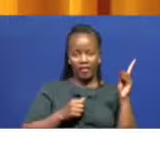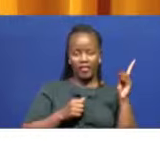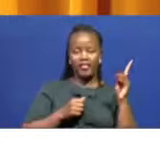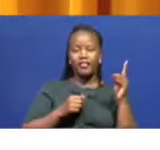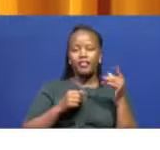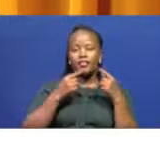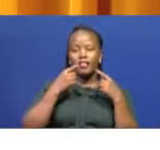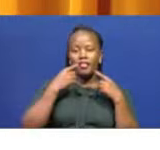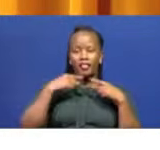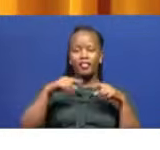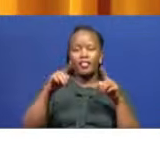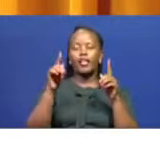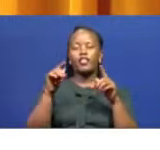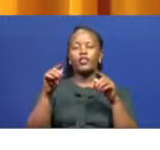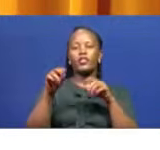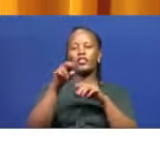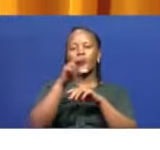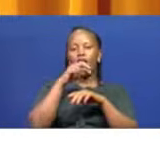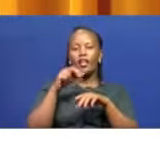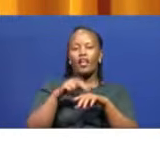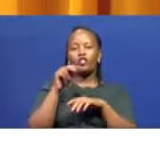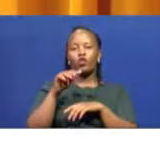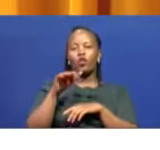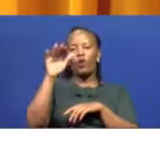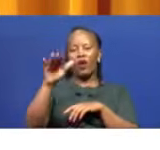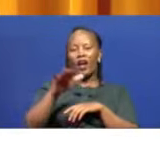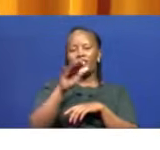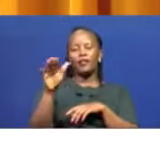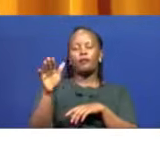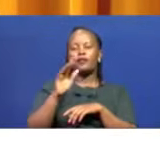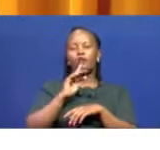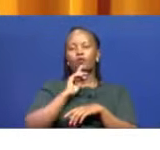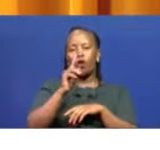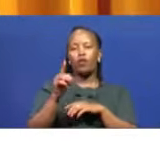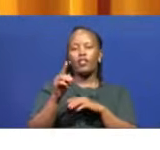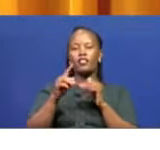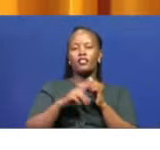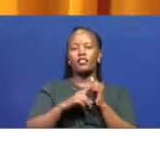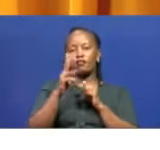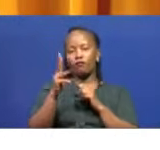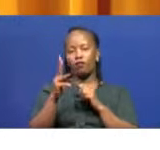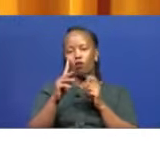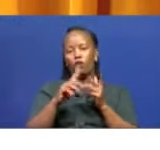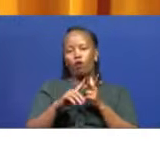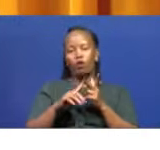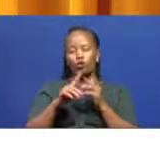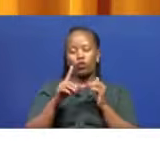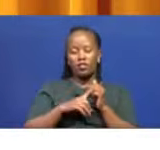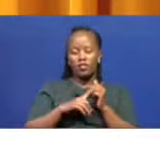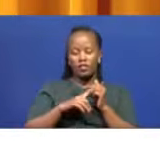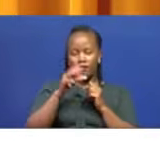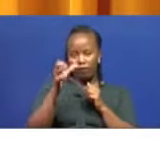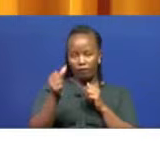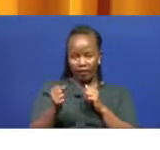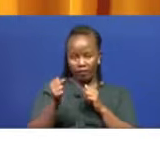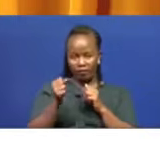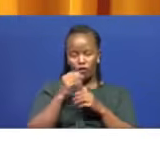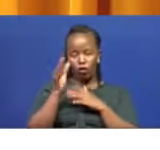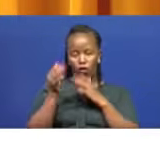National Assembly Standing Order 64 and 65 or the Senate Standing Order number 74